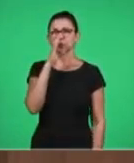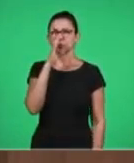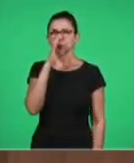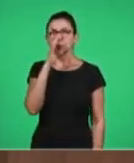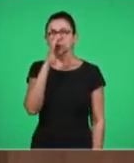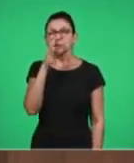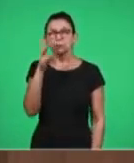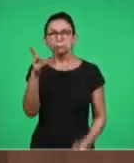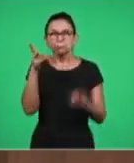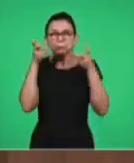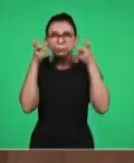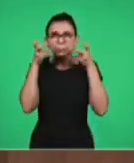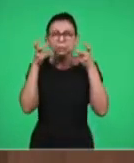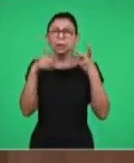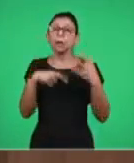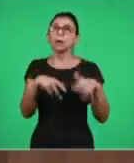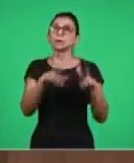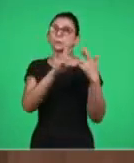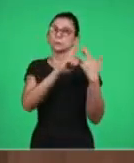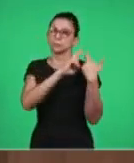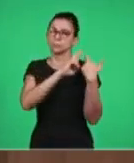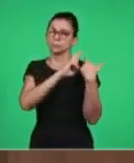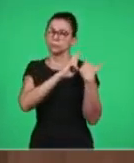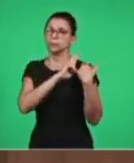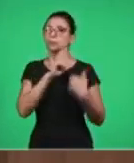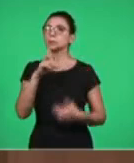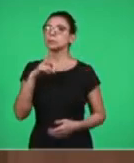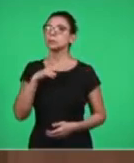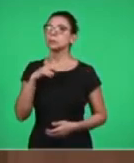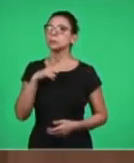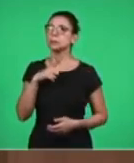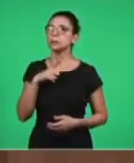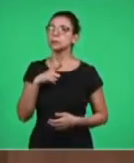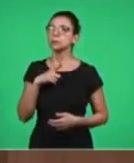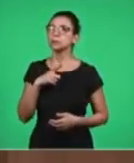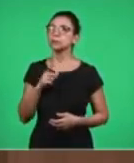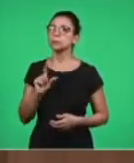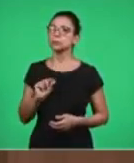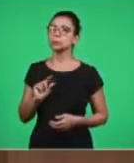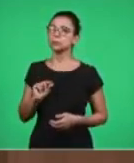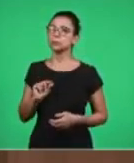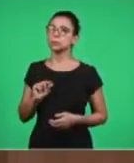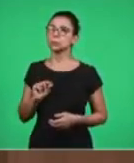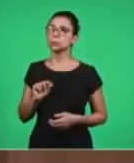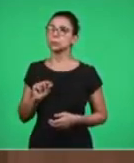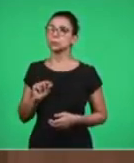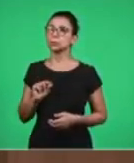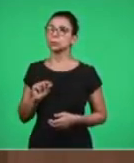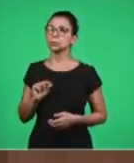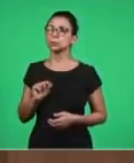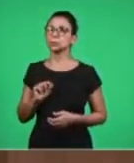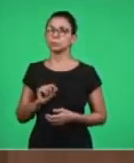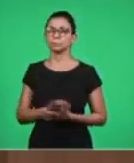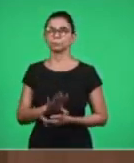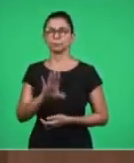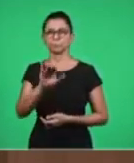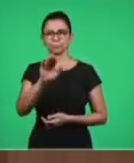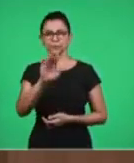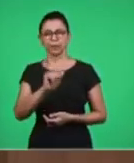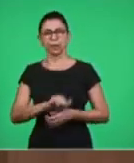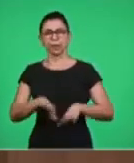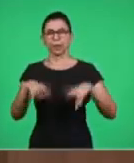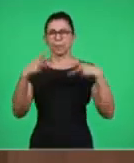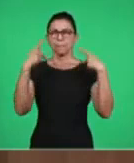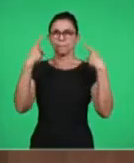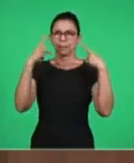the responsibility to take the message for their own.